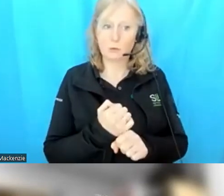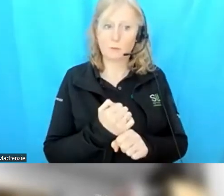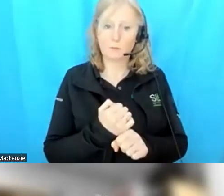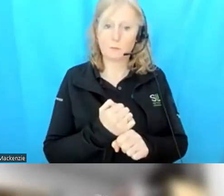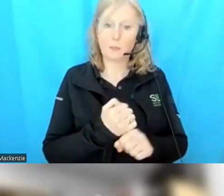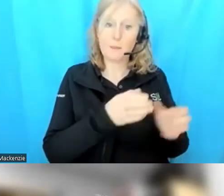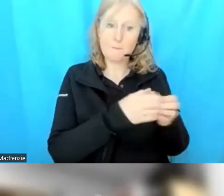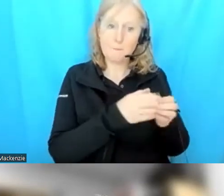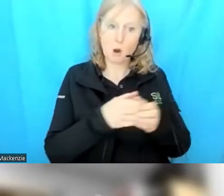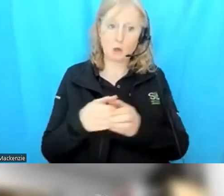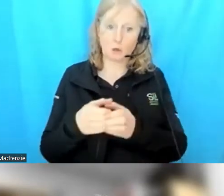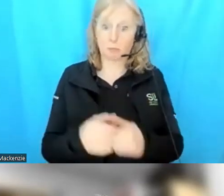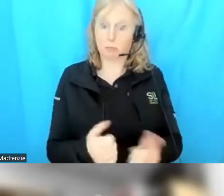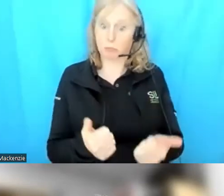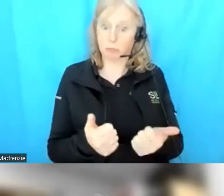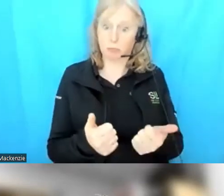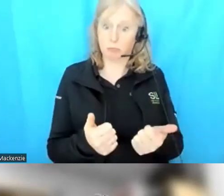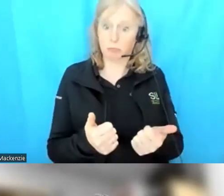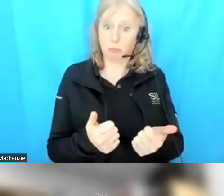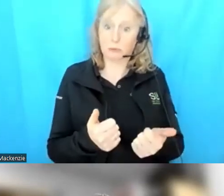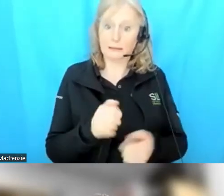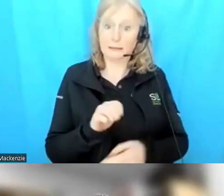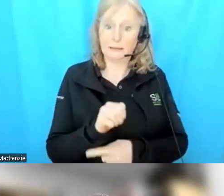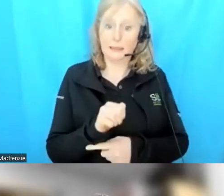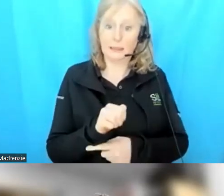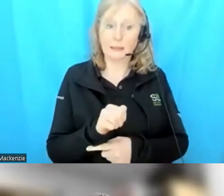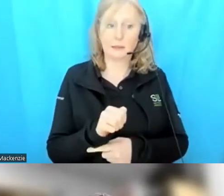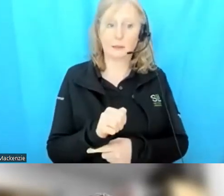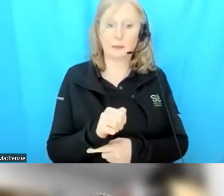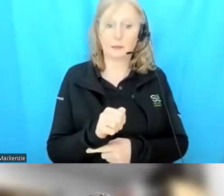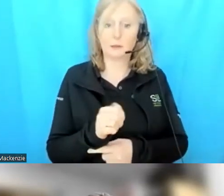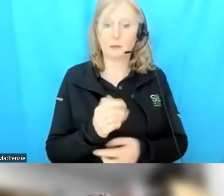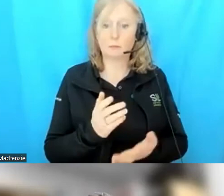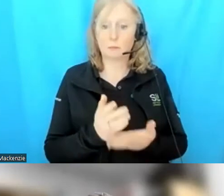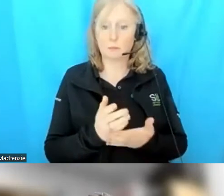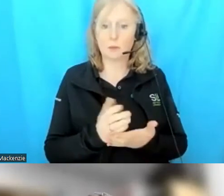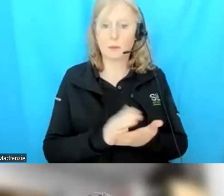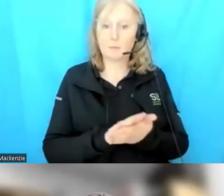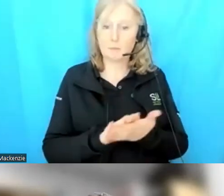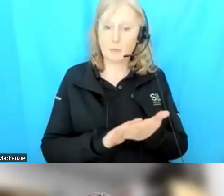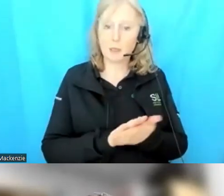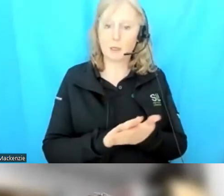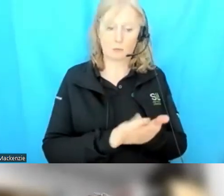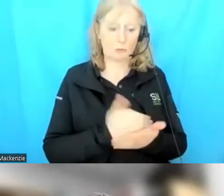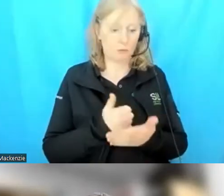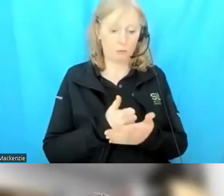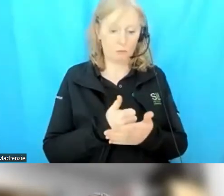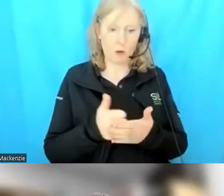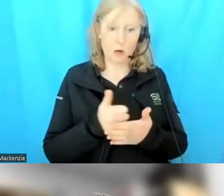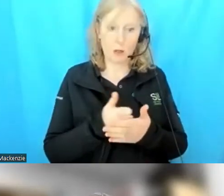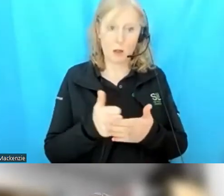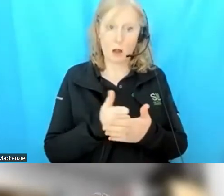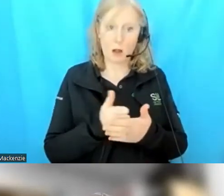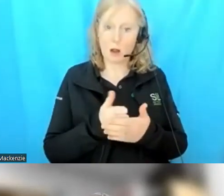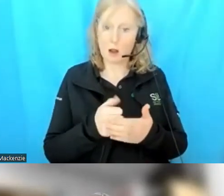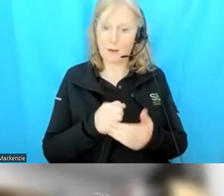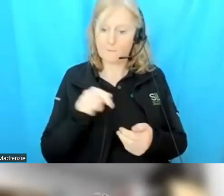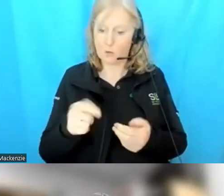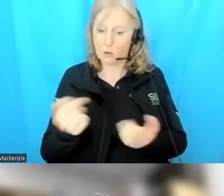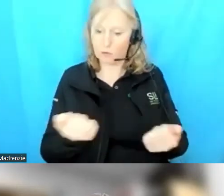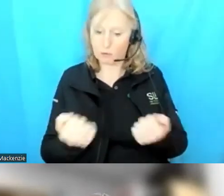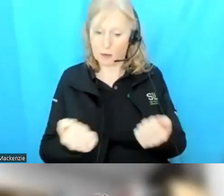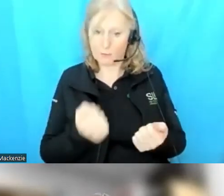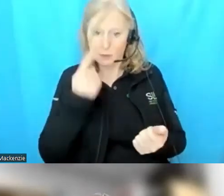modules and things are great, and you know that it gives a regular drumbeat for the drivers to tap into, and